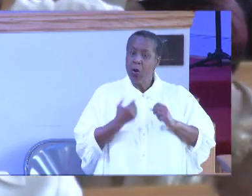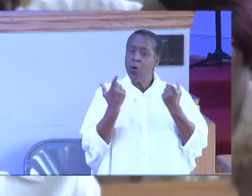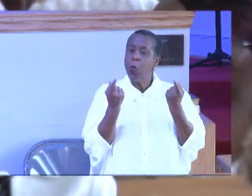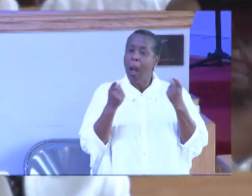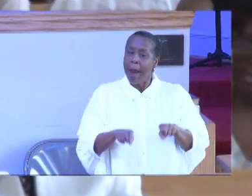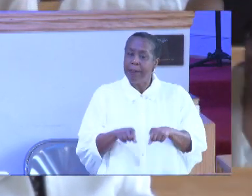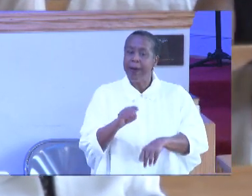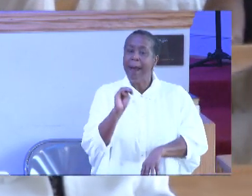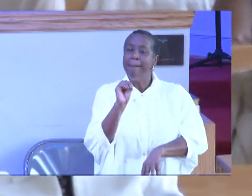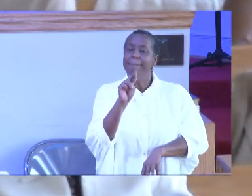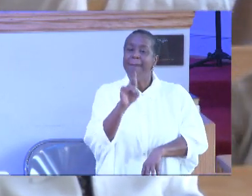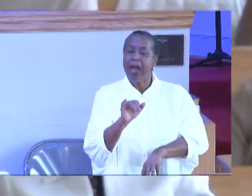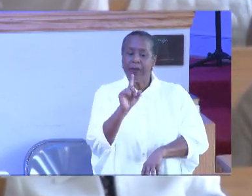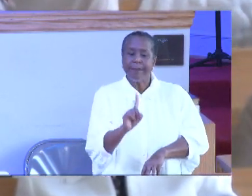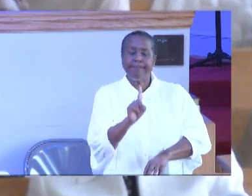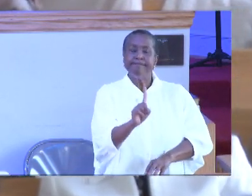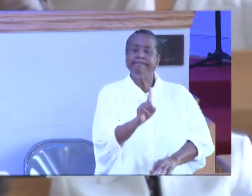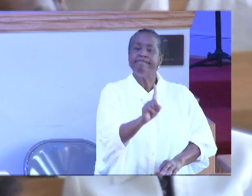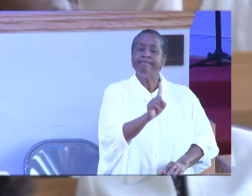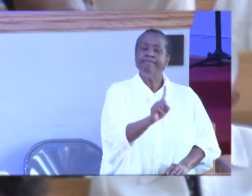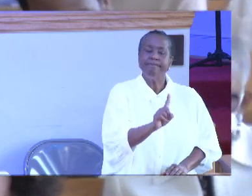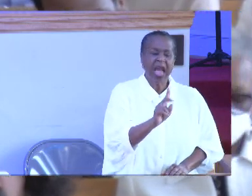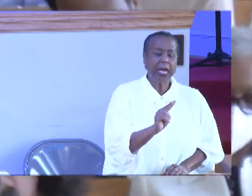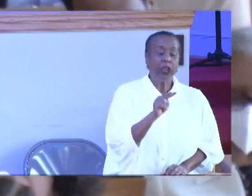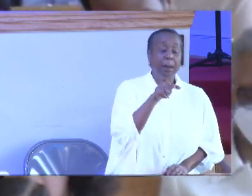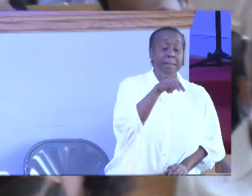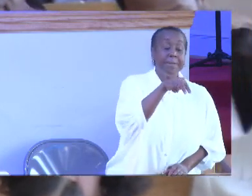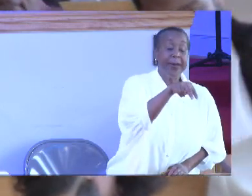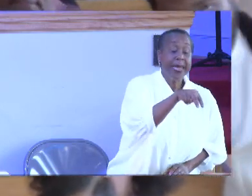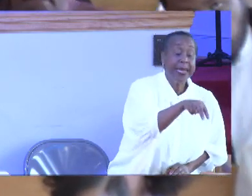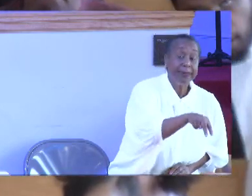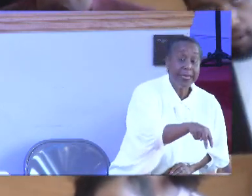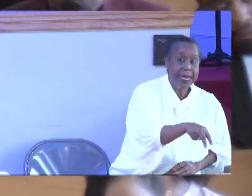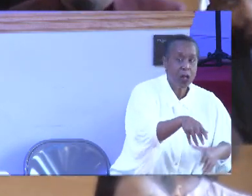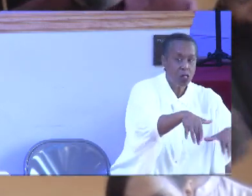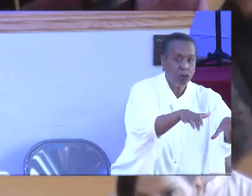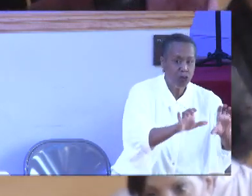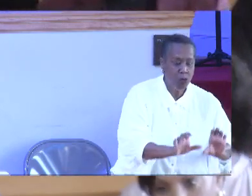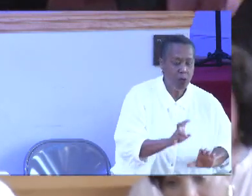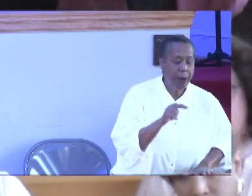tomb and peeps in.